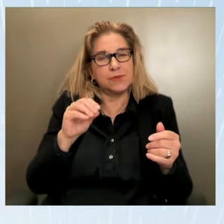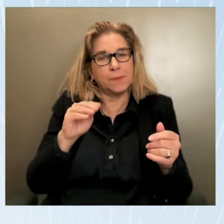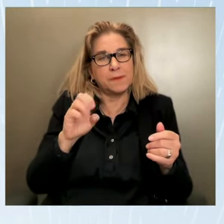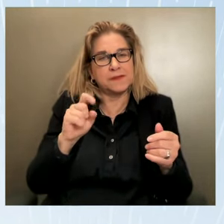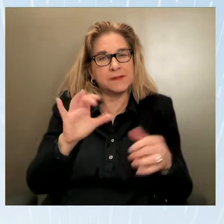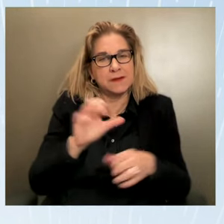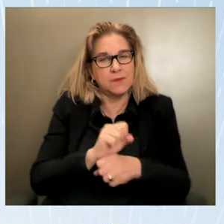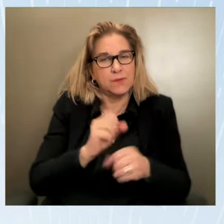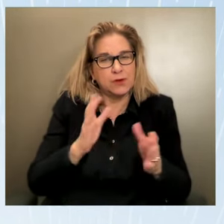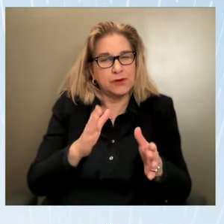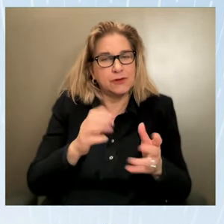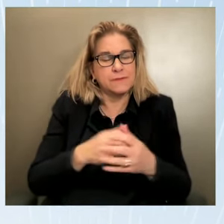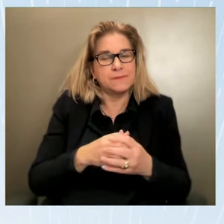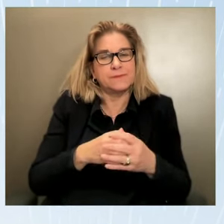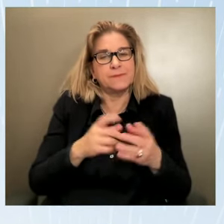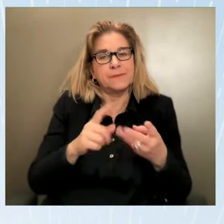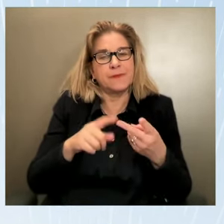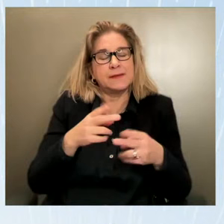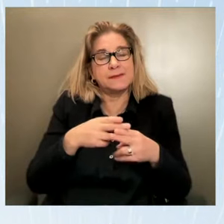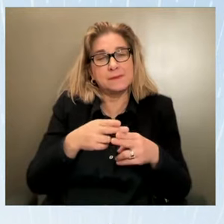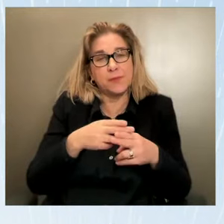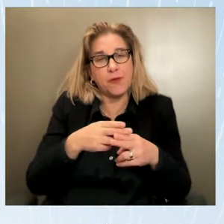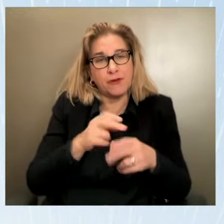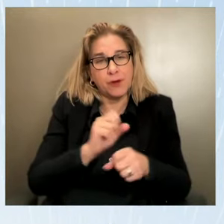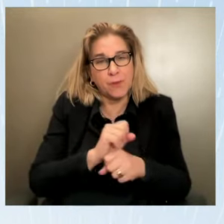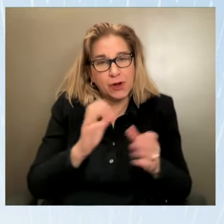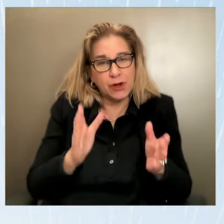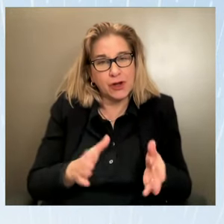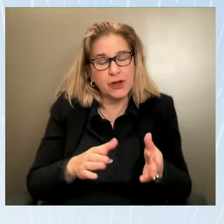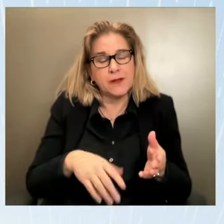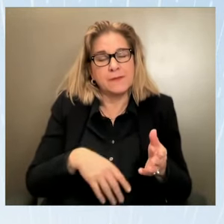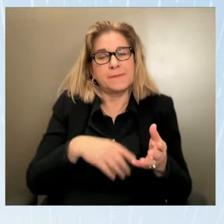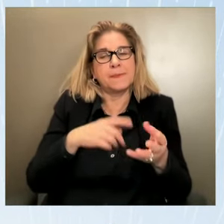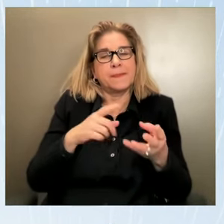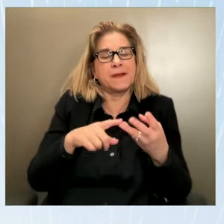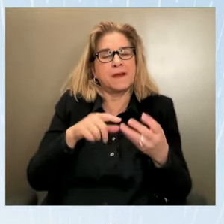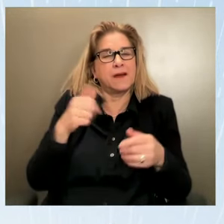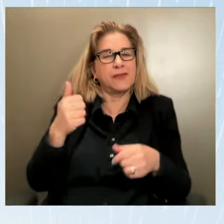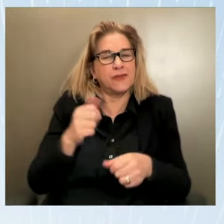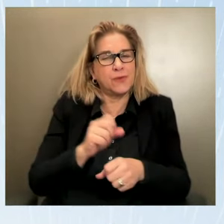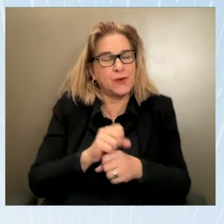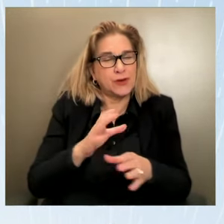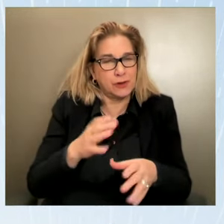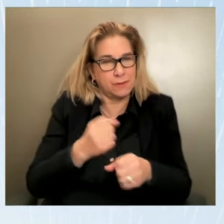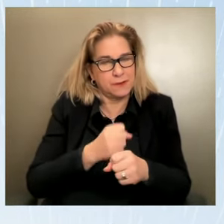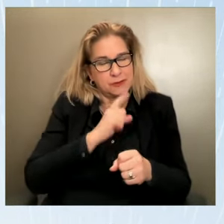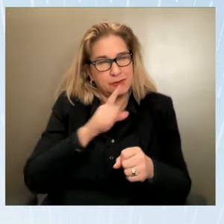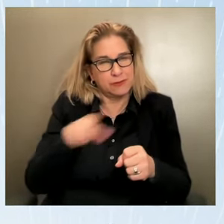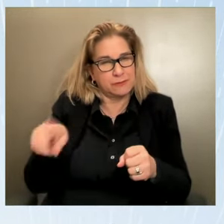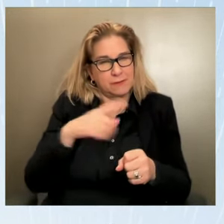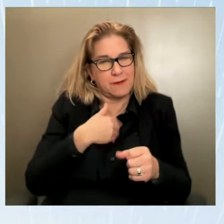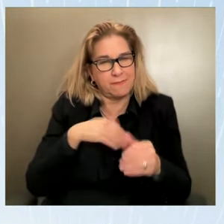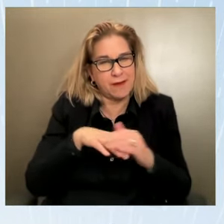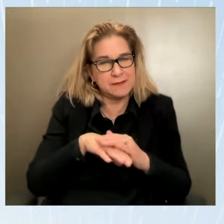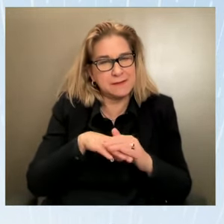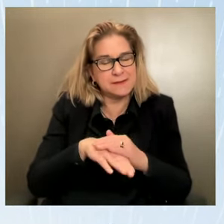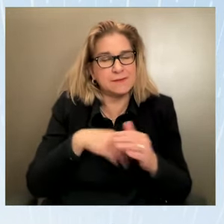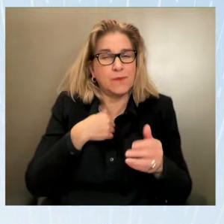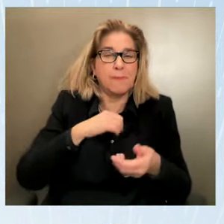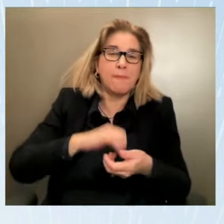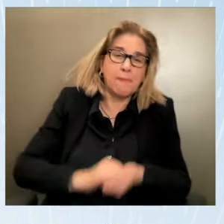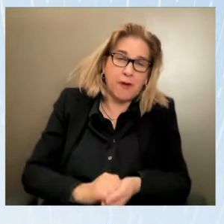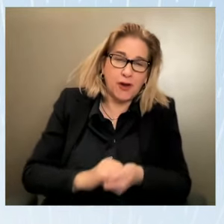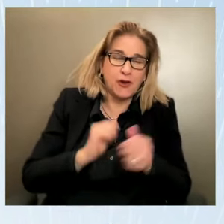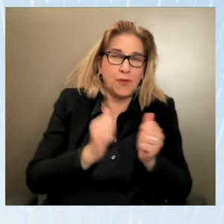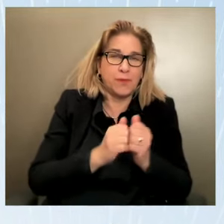partnerships with community organizations, state and local agencies, private industry, and governments around the world. Just